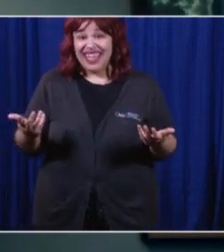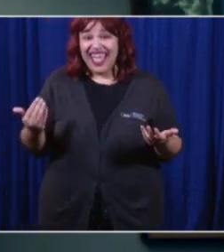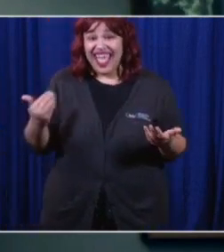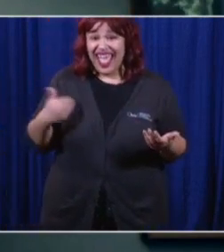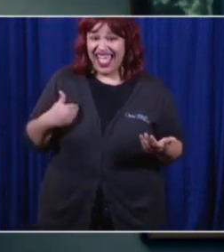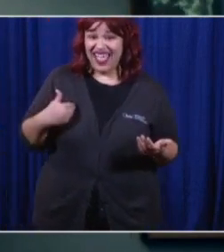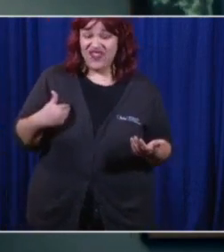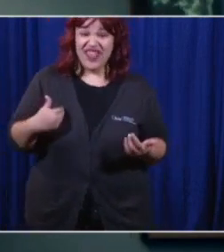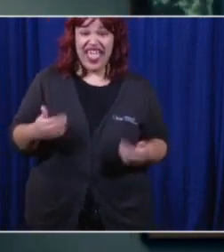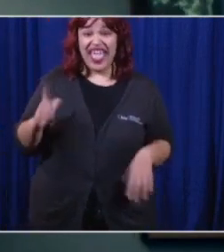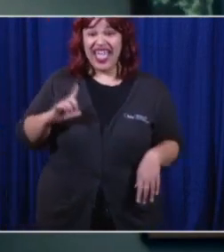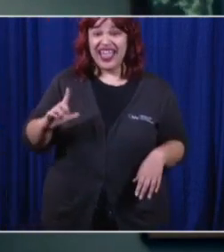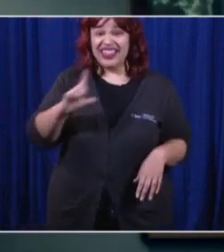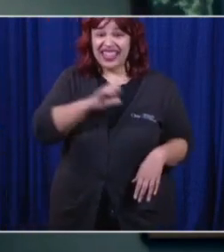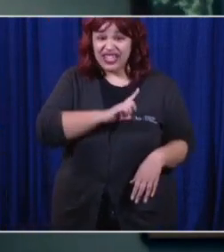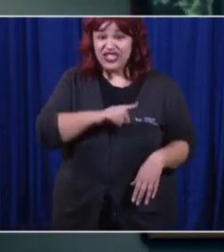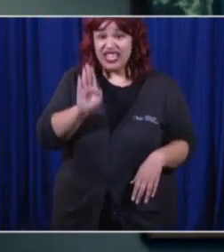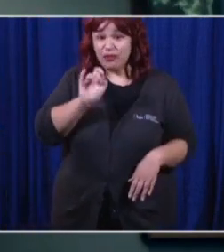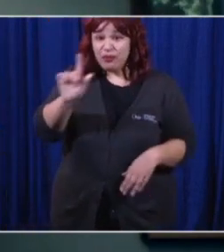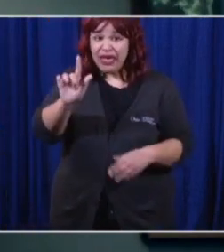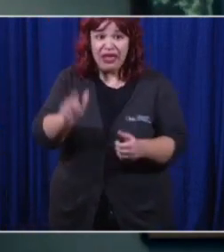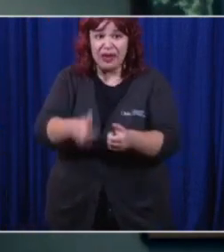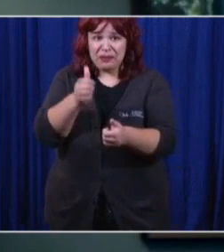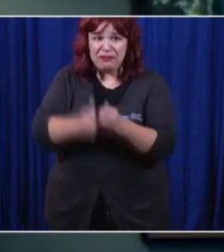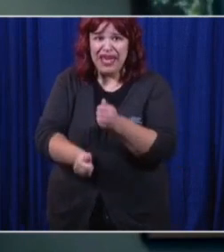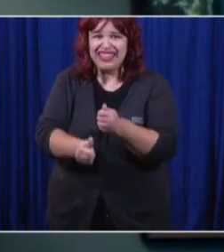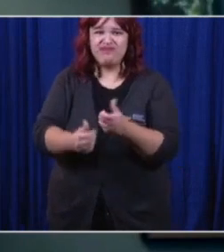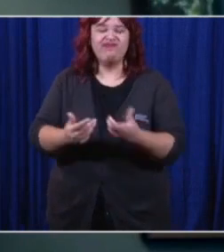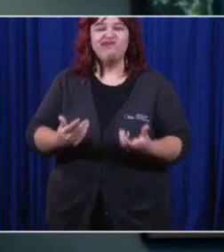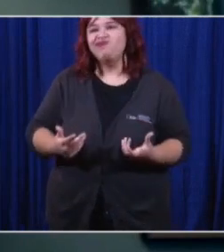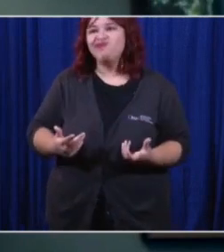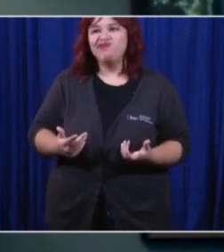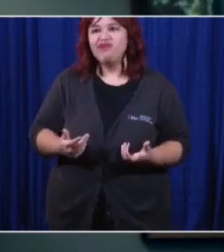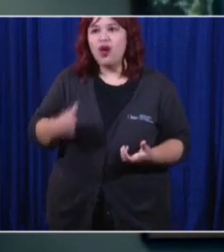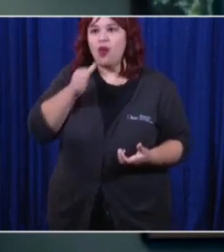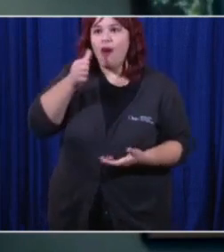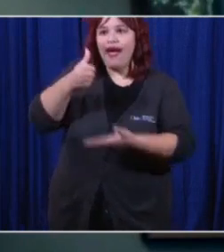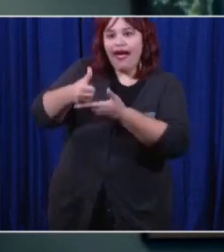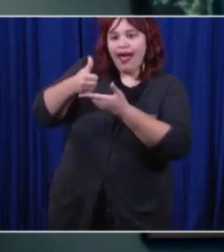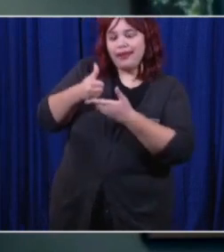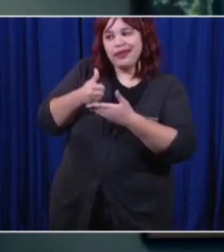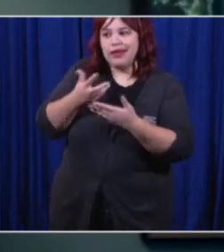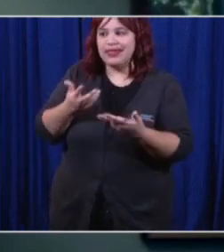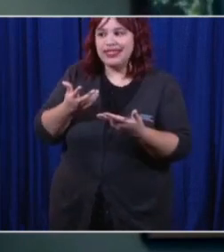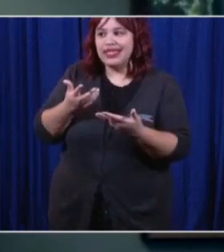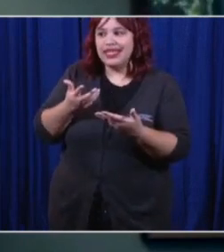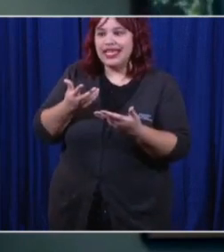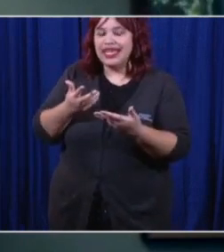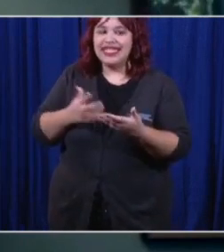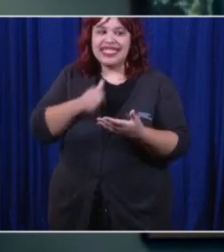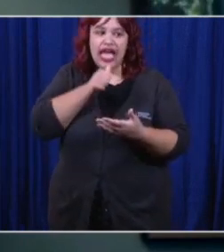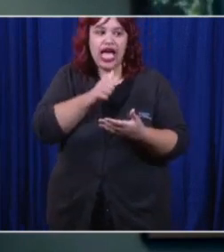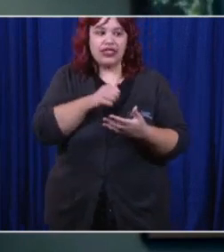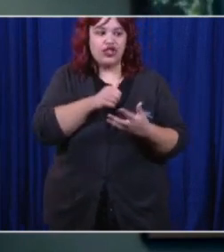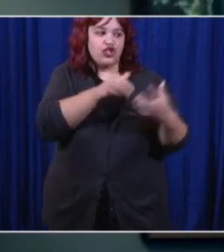not seeing widespread of the virus in places like shopping stores or the schools, that we